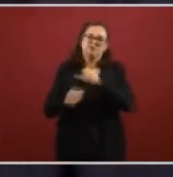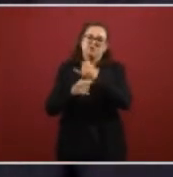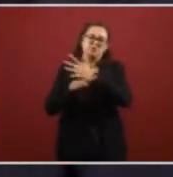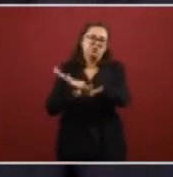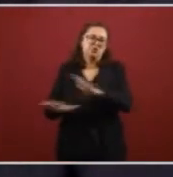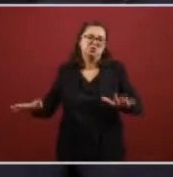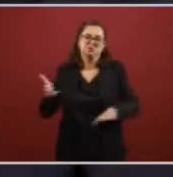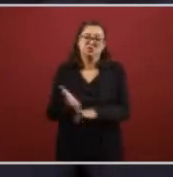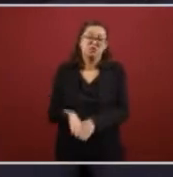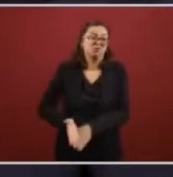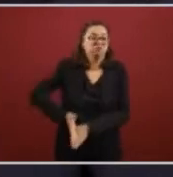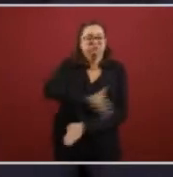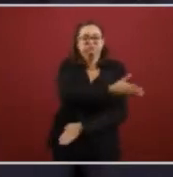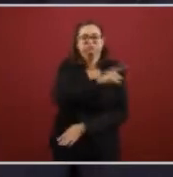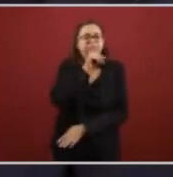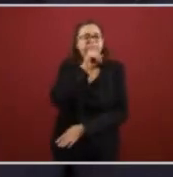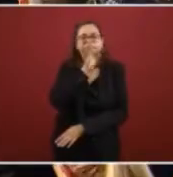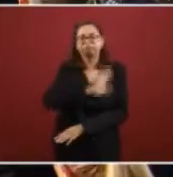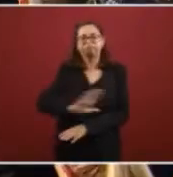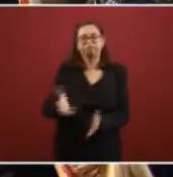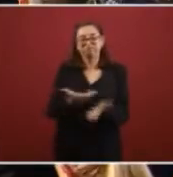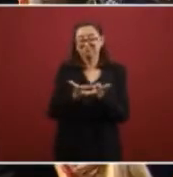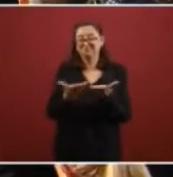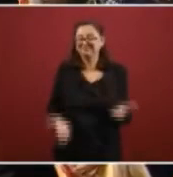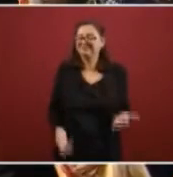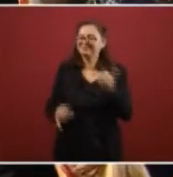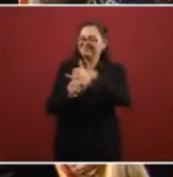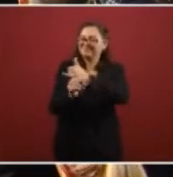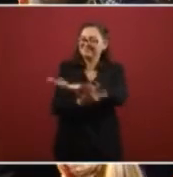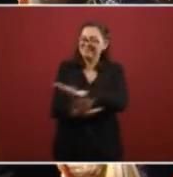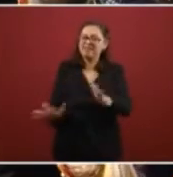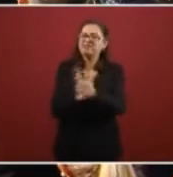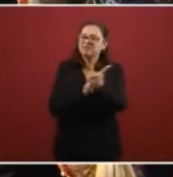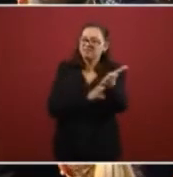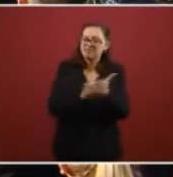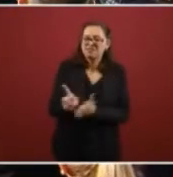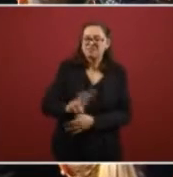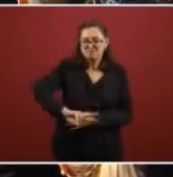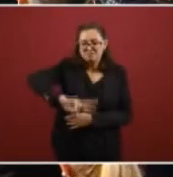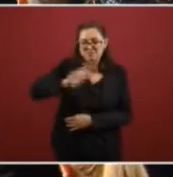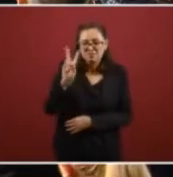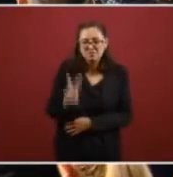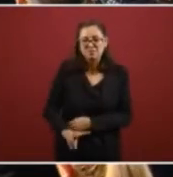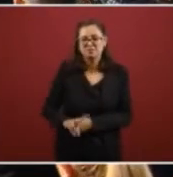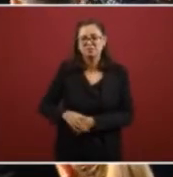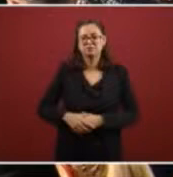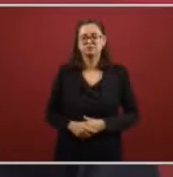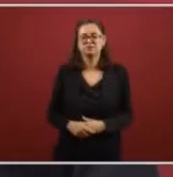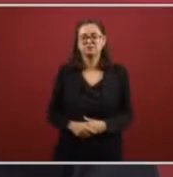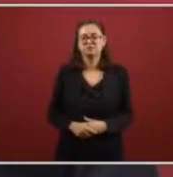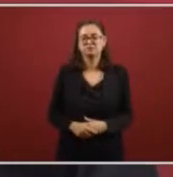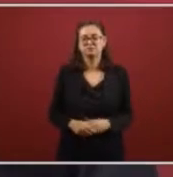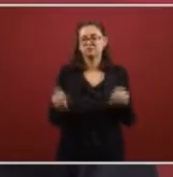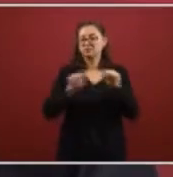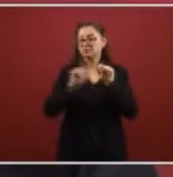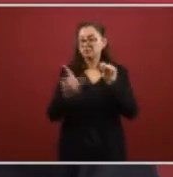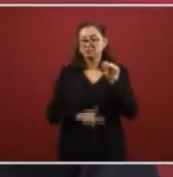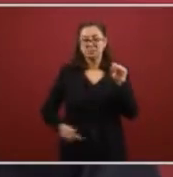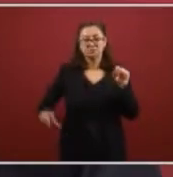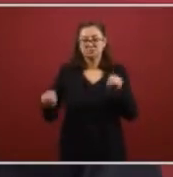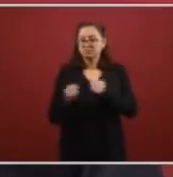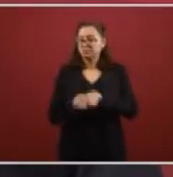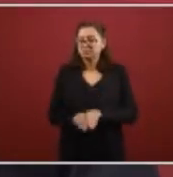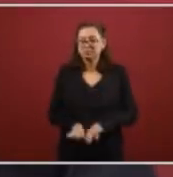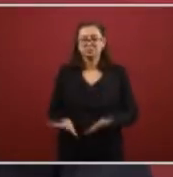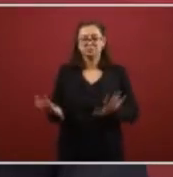than before. It can be guaranteed more, the right to information in the whole